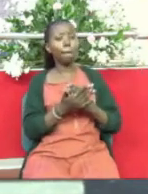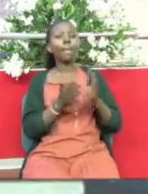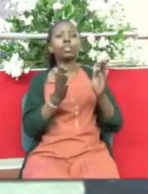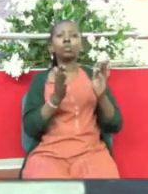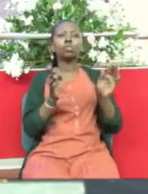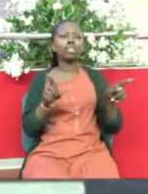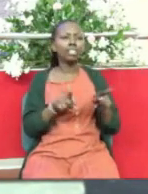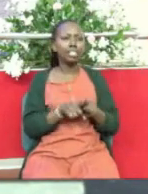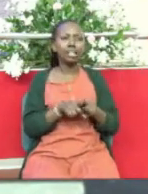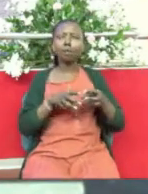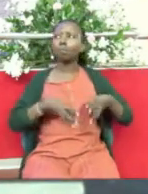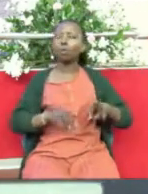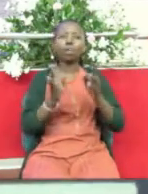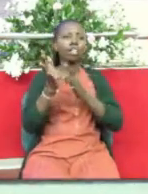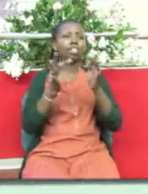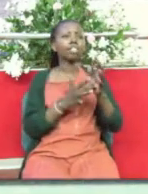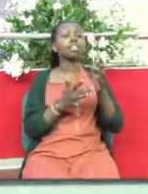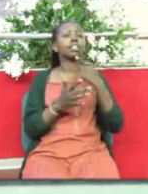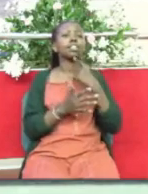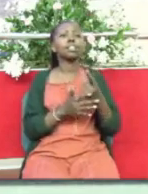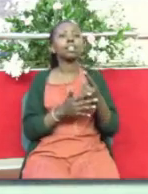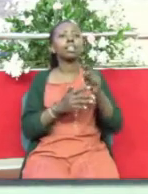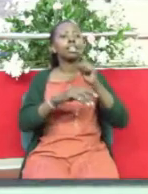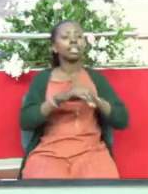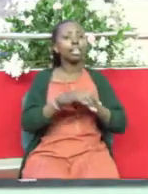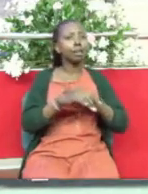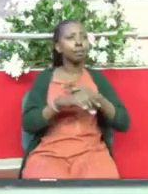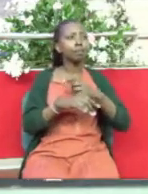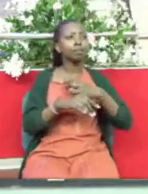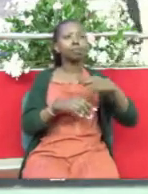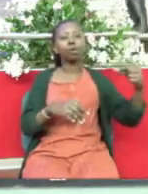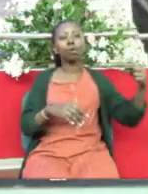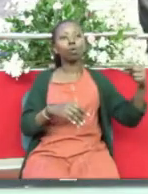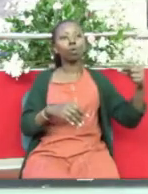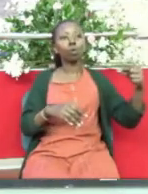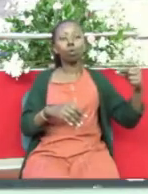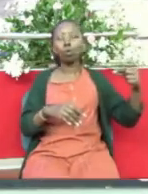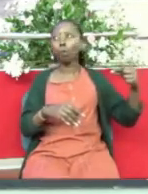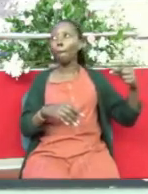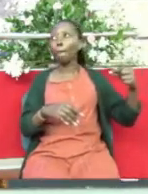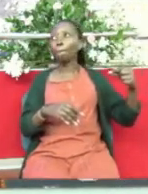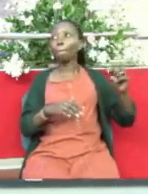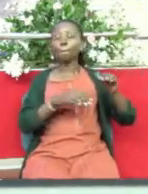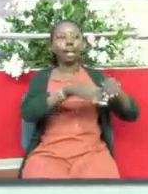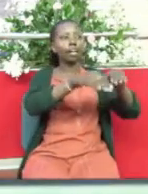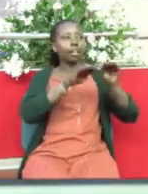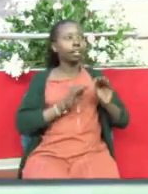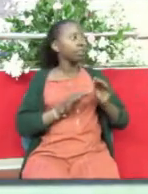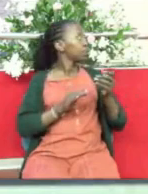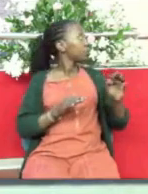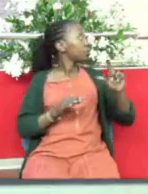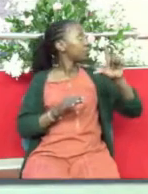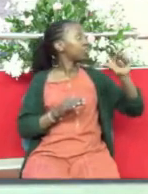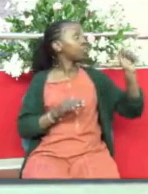same principle that Jesus had when he went at Lazarus' tomb. Na huu ndio